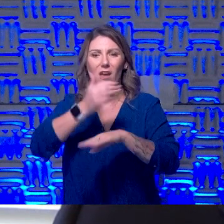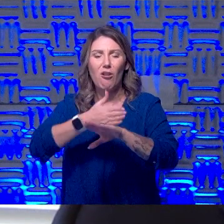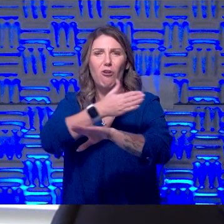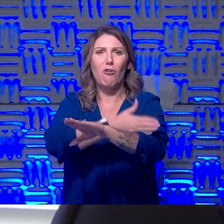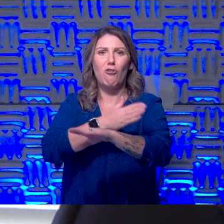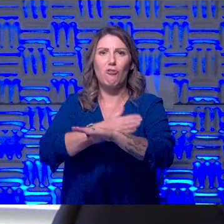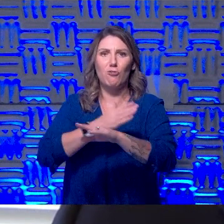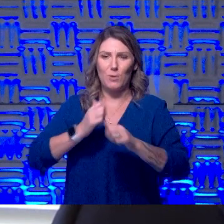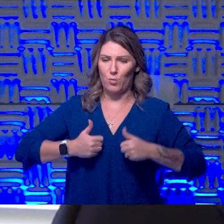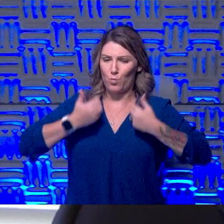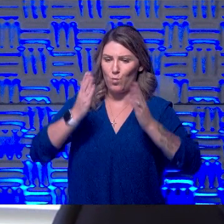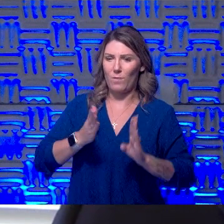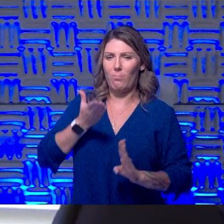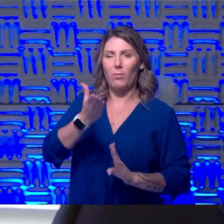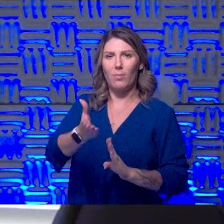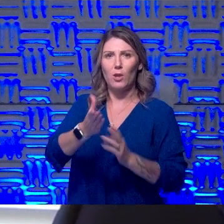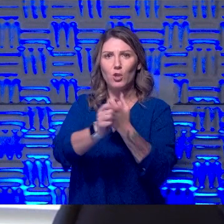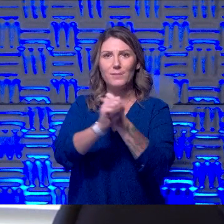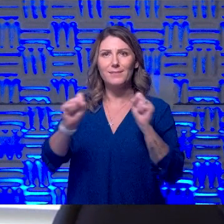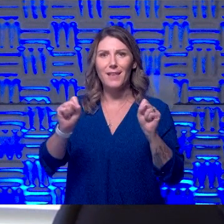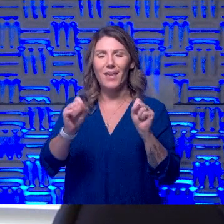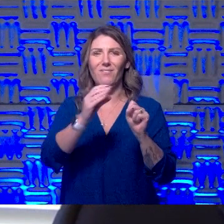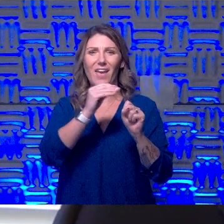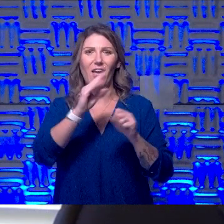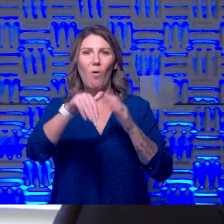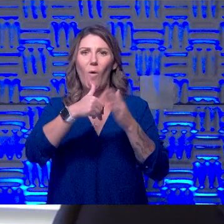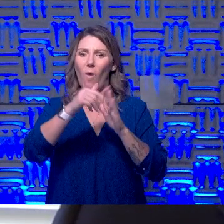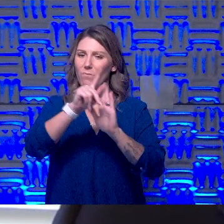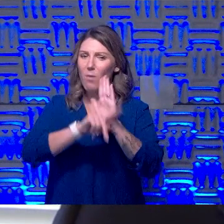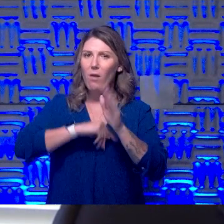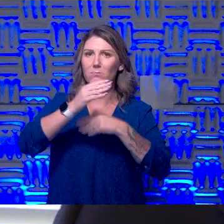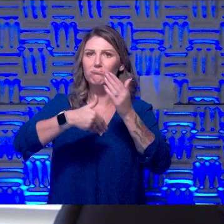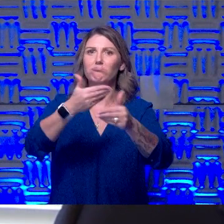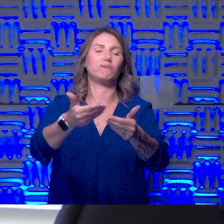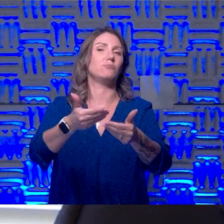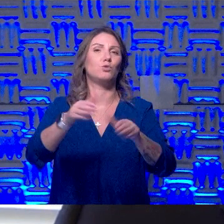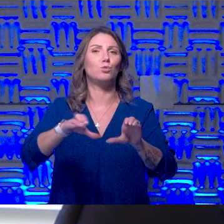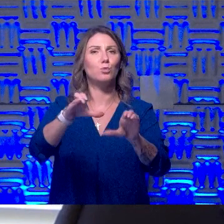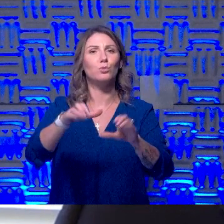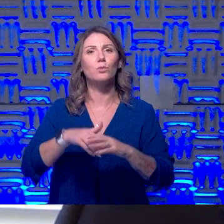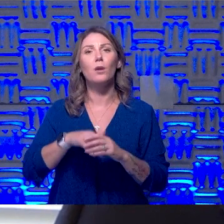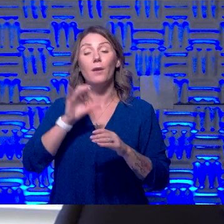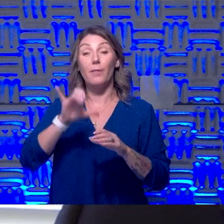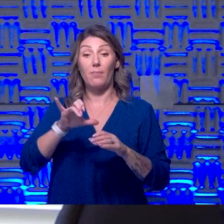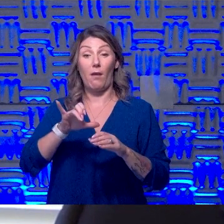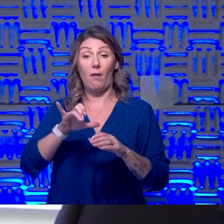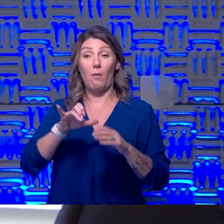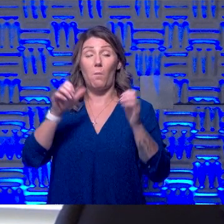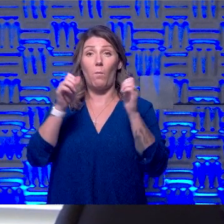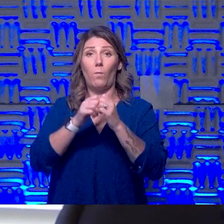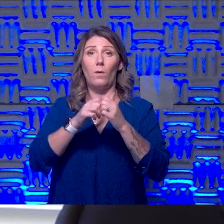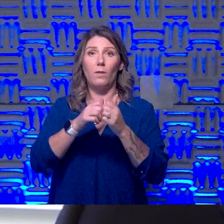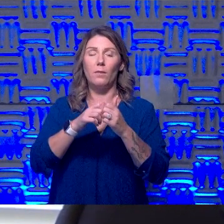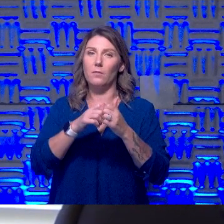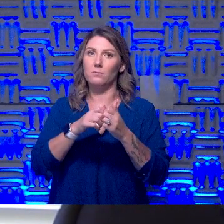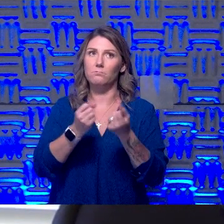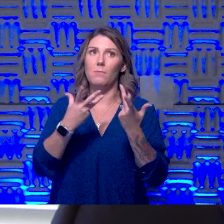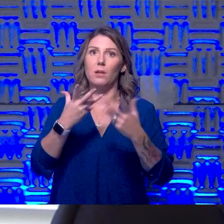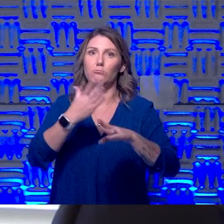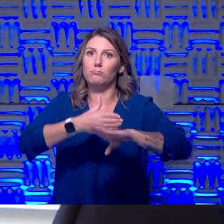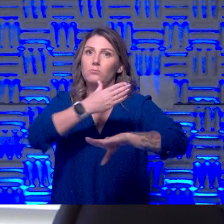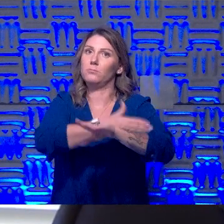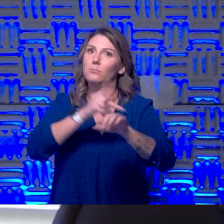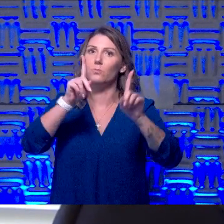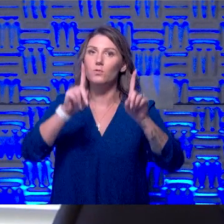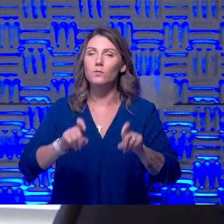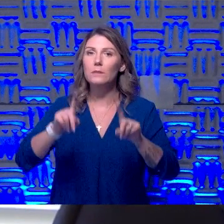safe and the procedures that they're taking. So I think that action, along with much improved testing, has